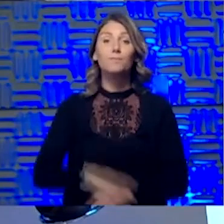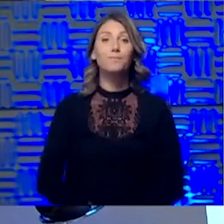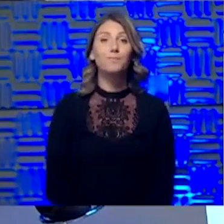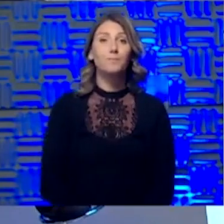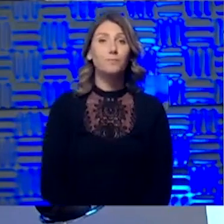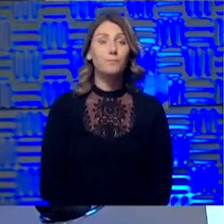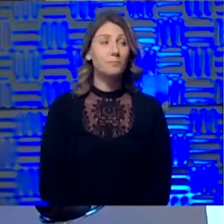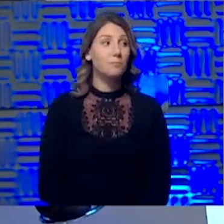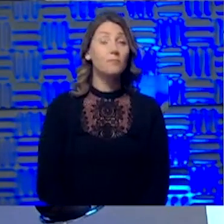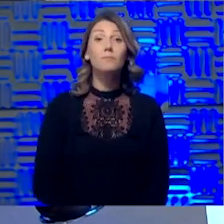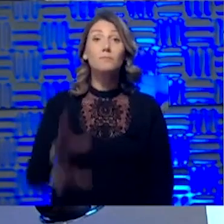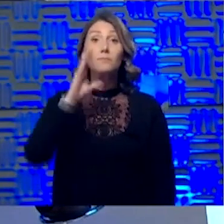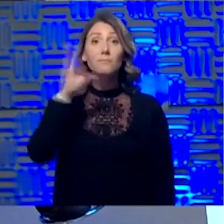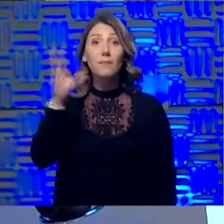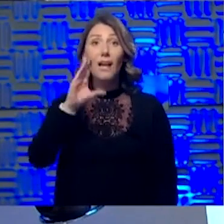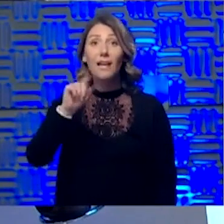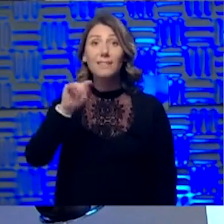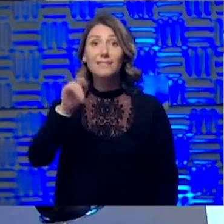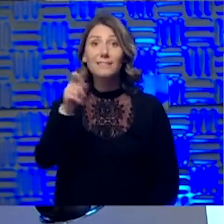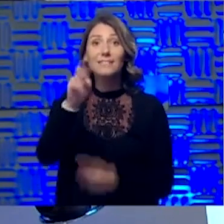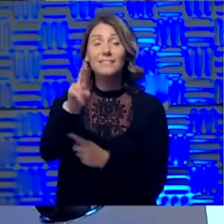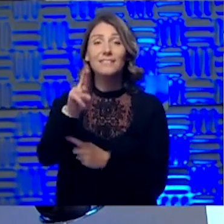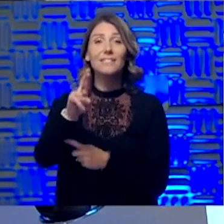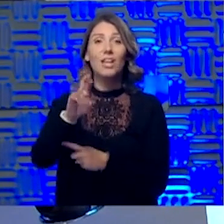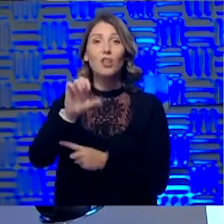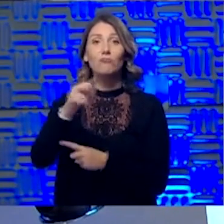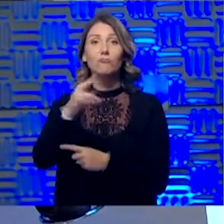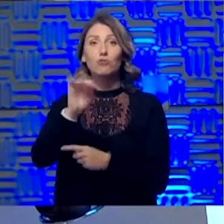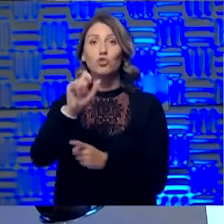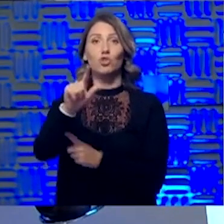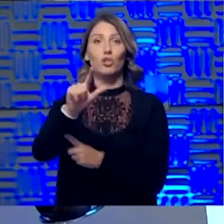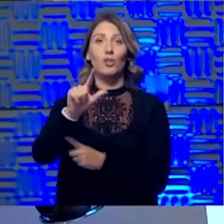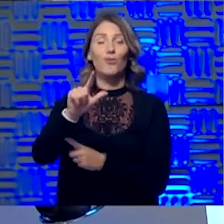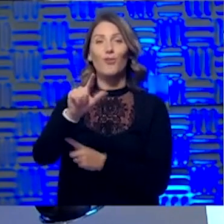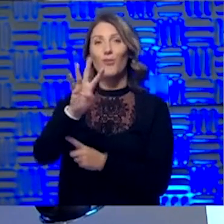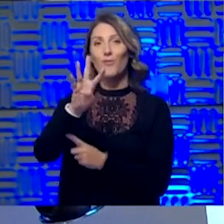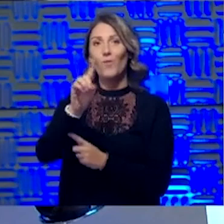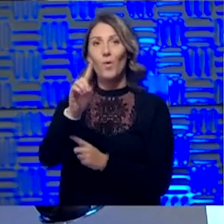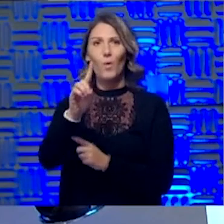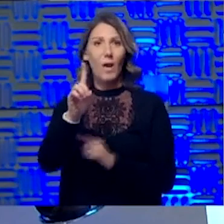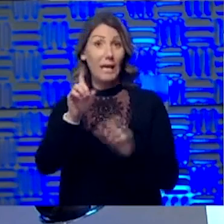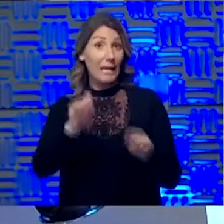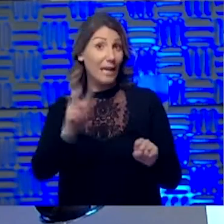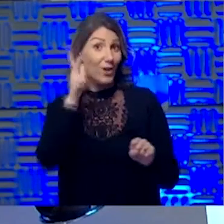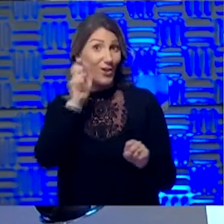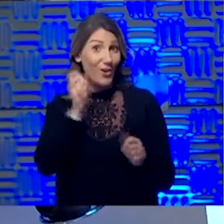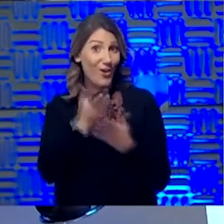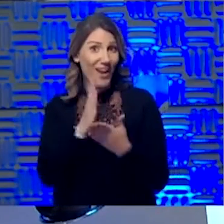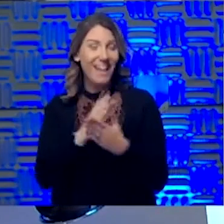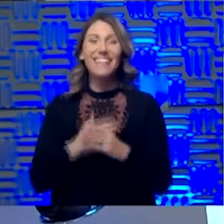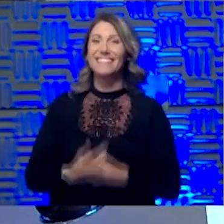So we're Hi, this is Taylor at Channel 41. Can you hear me okay? I'm sorry, I didn't know if it was coming through.